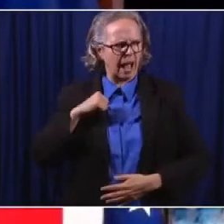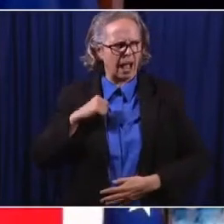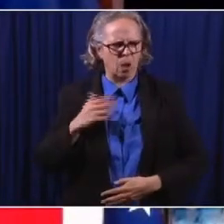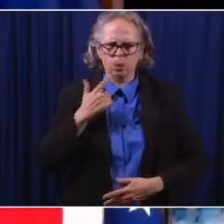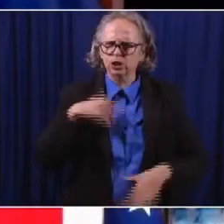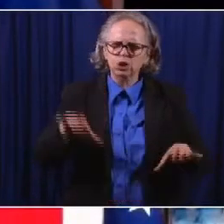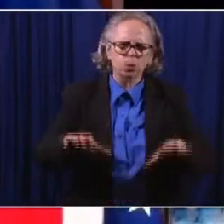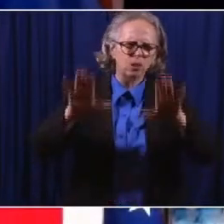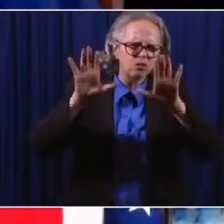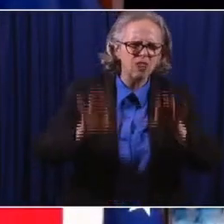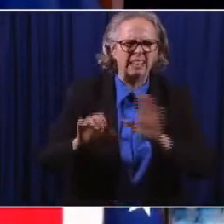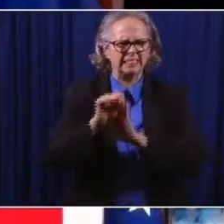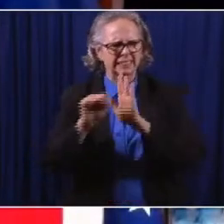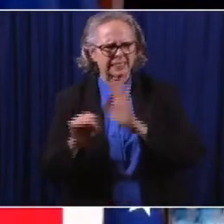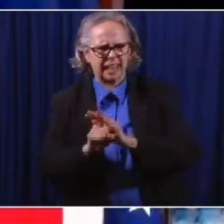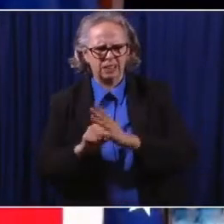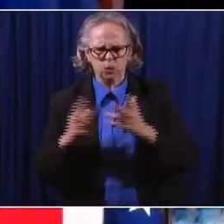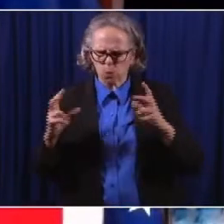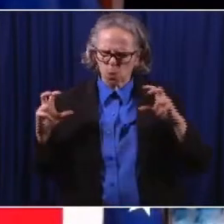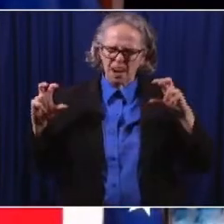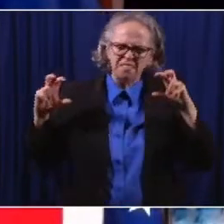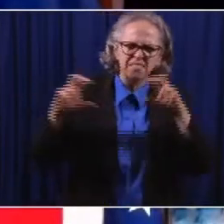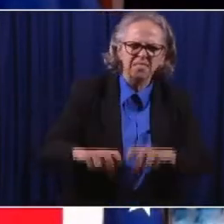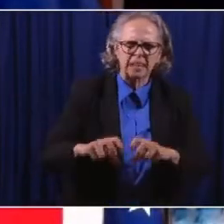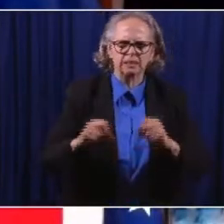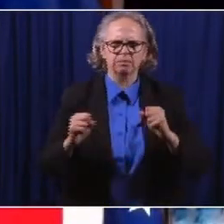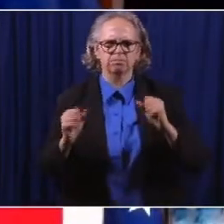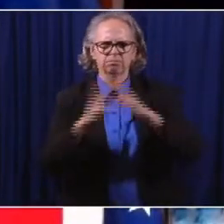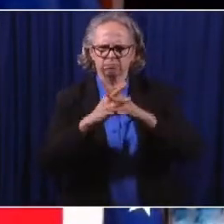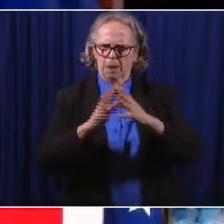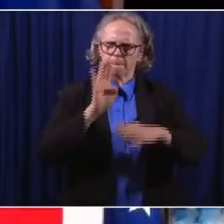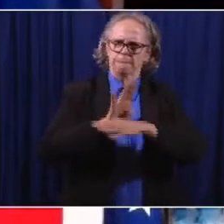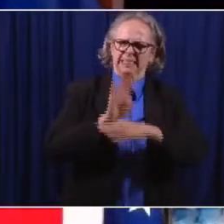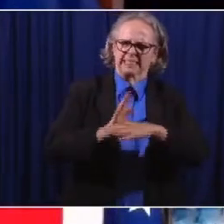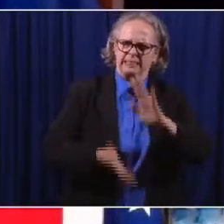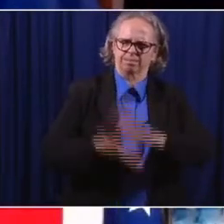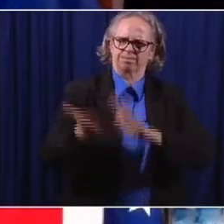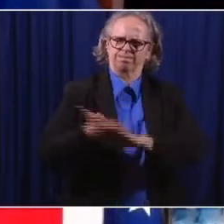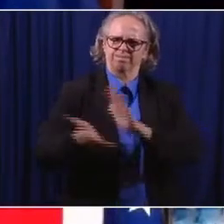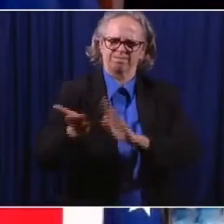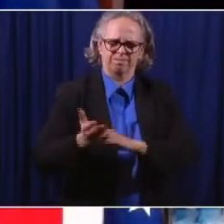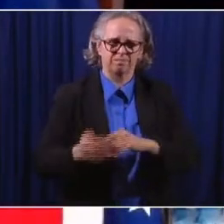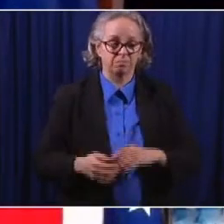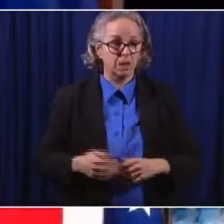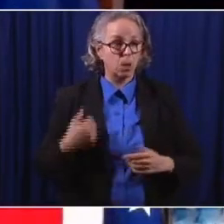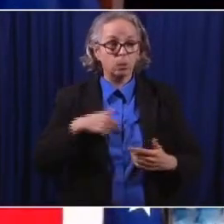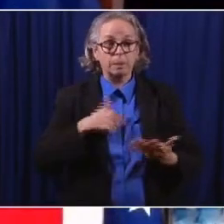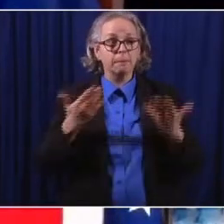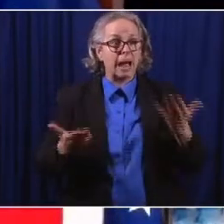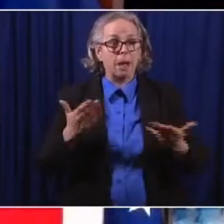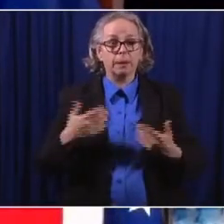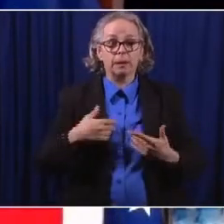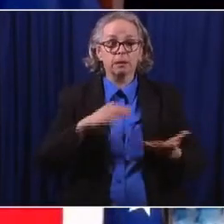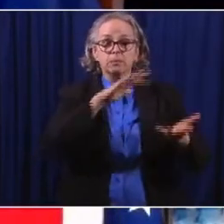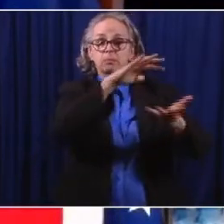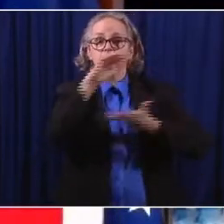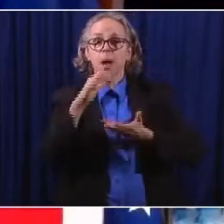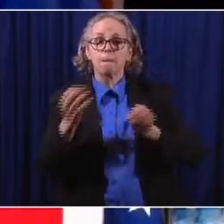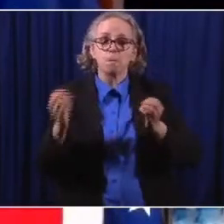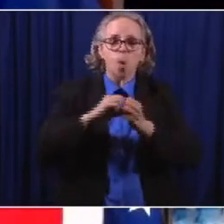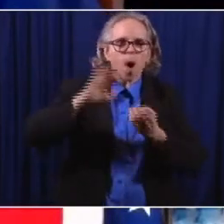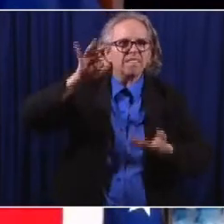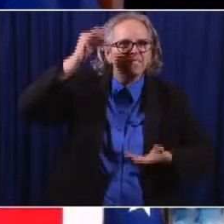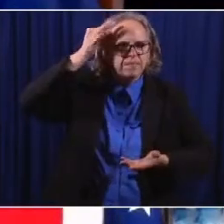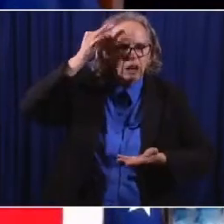invest. This puts us in position to secure more federal dollars, which the Development Service